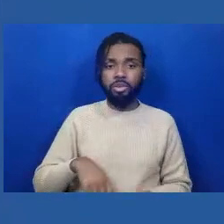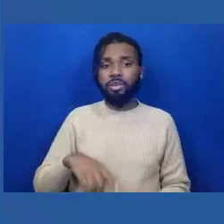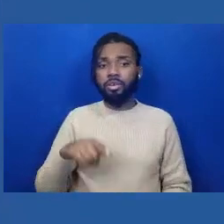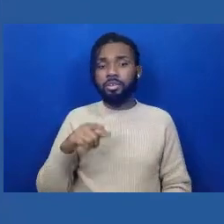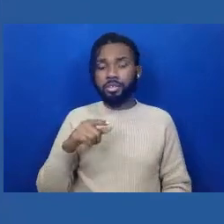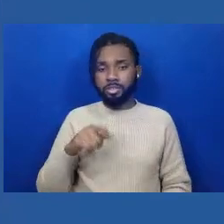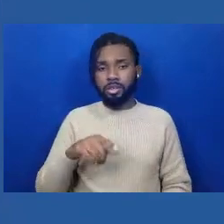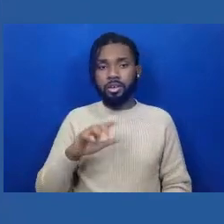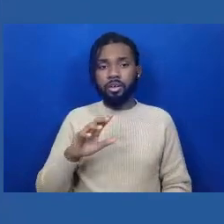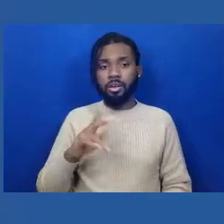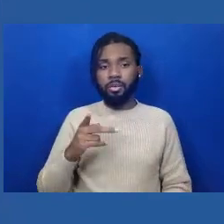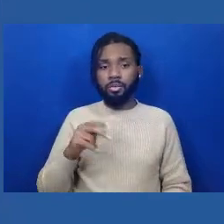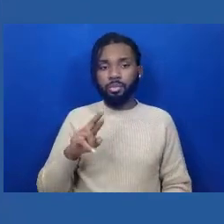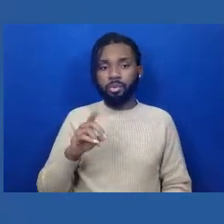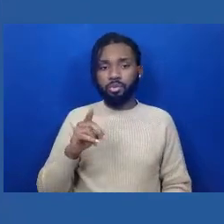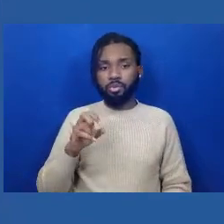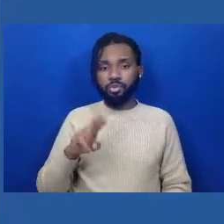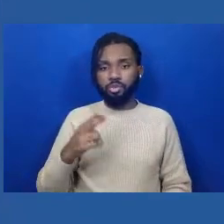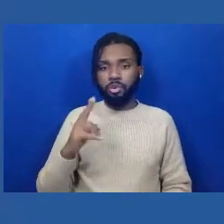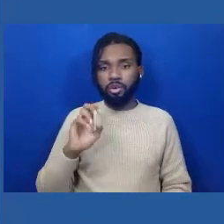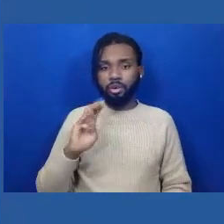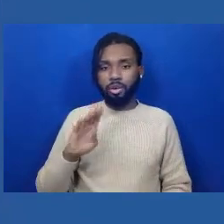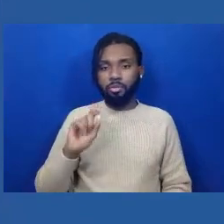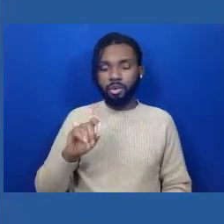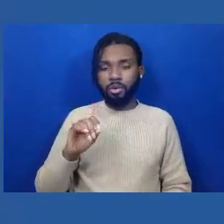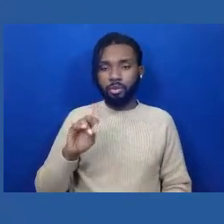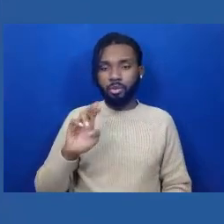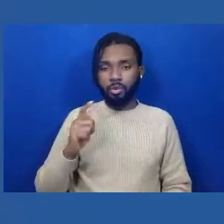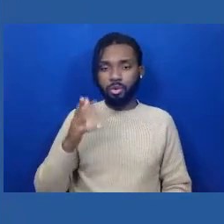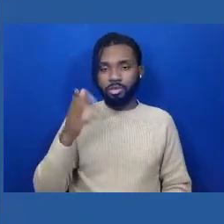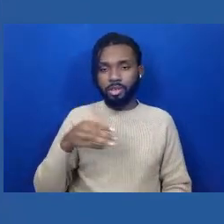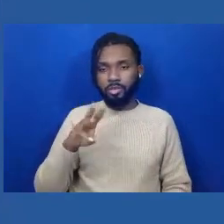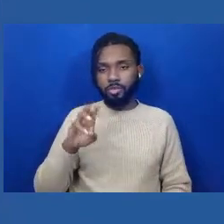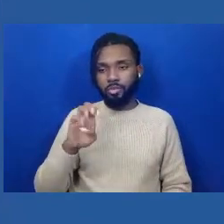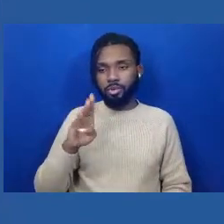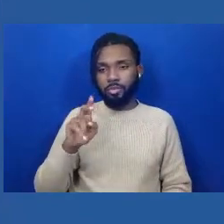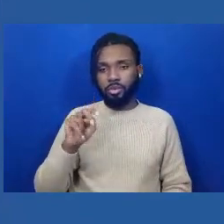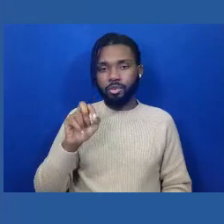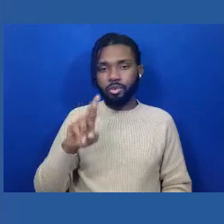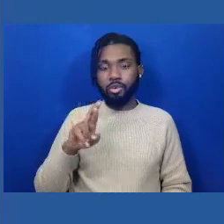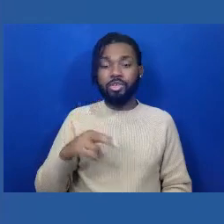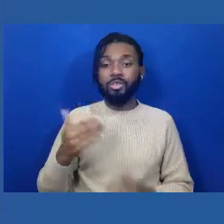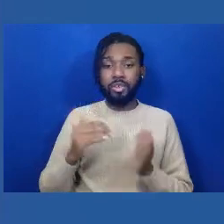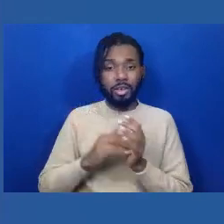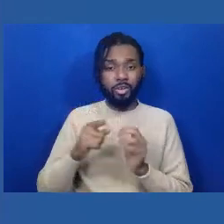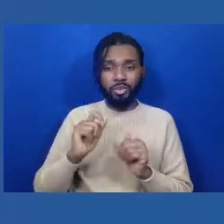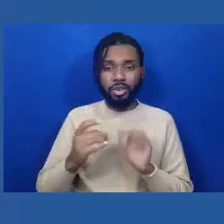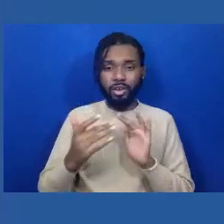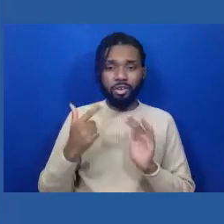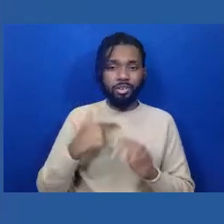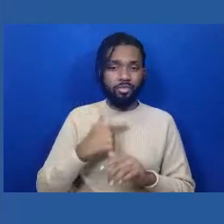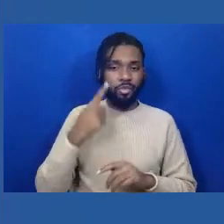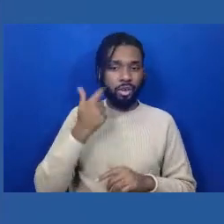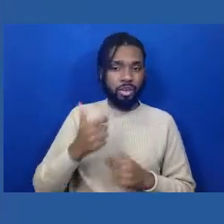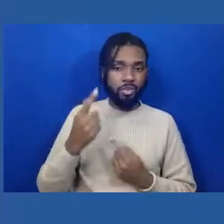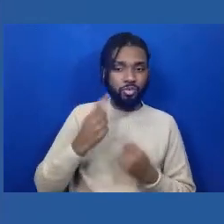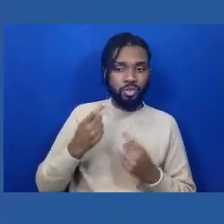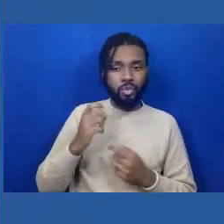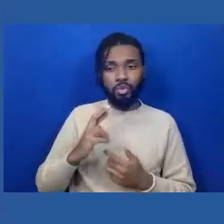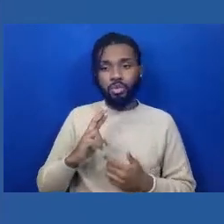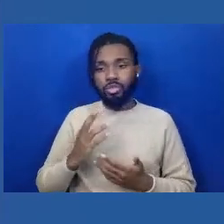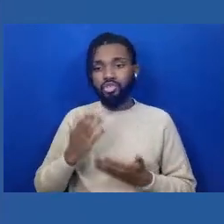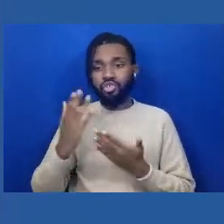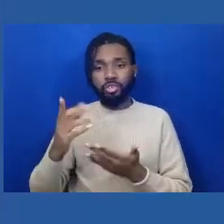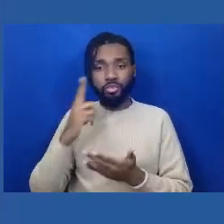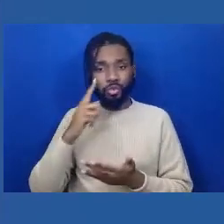producerhub.org/webinars. So thank you all so much for joining us, and please do hit us up with questions and suggestions for future